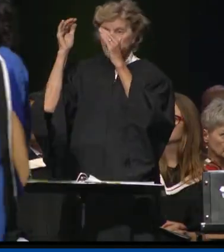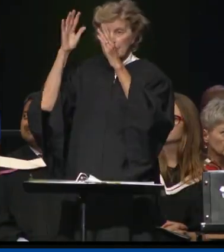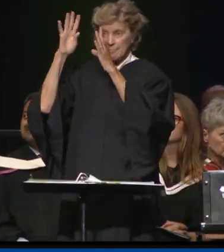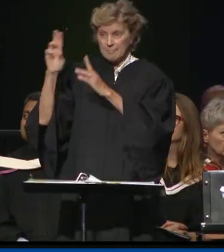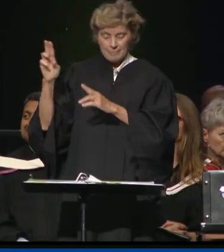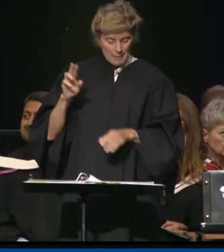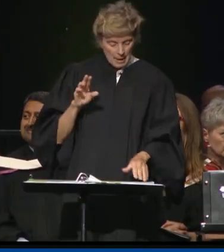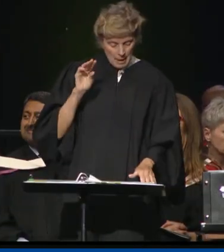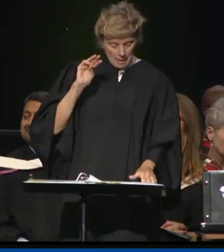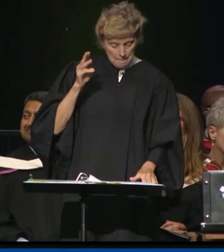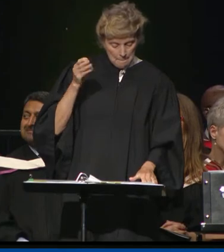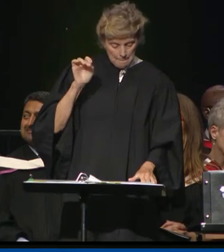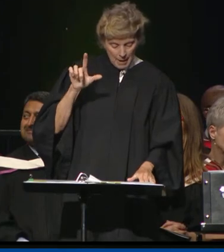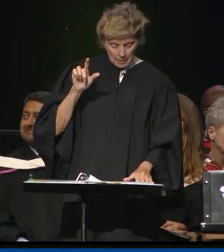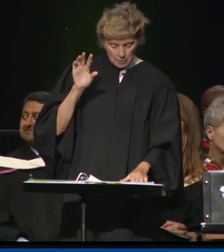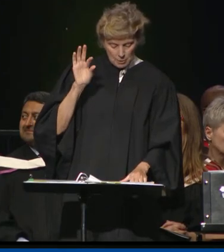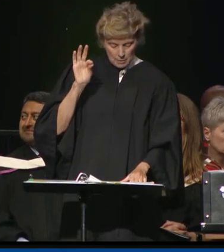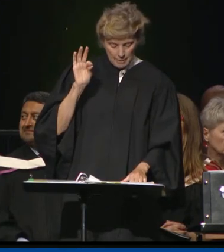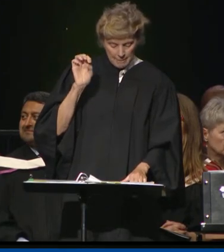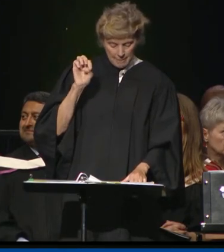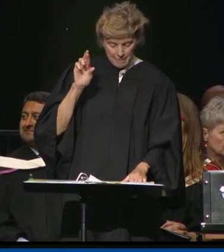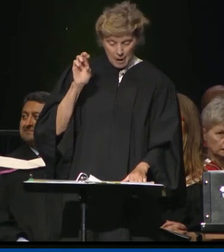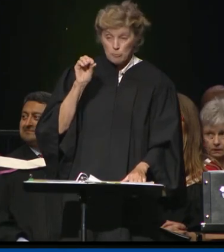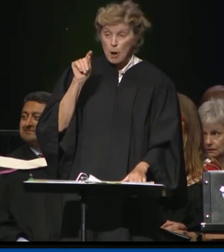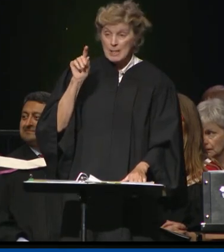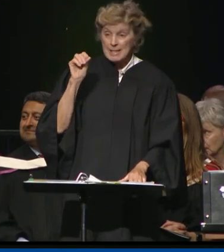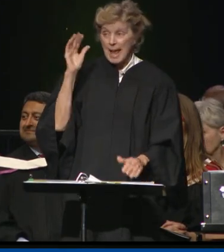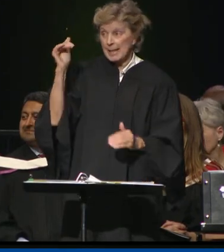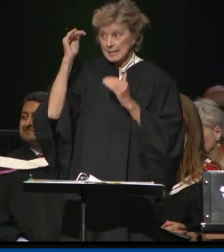Michael Ferrante, with distinction.